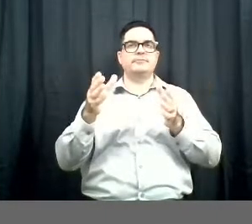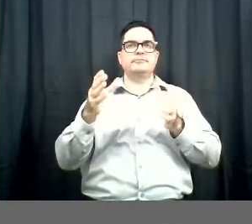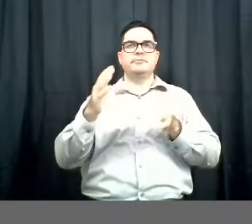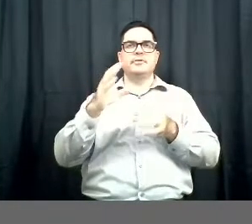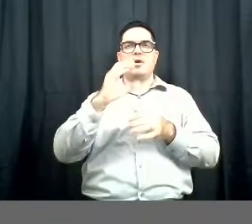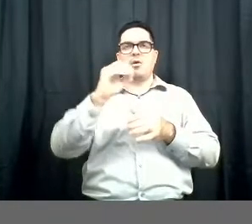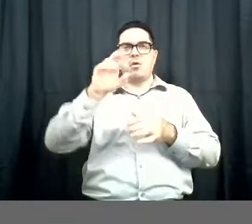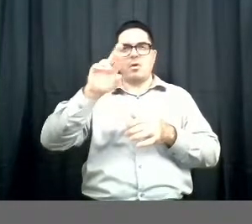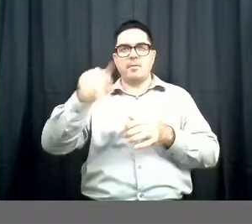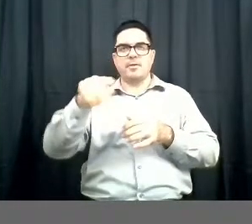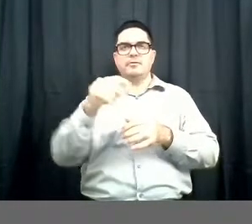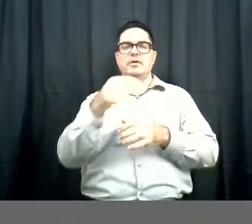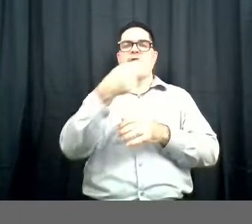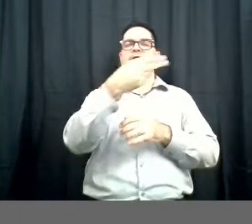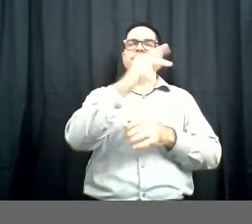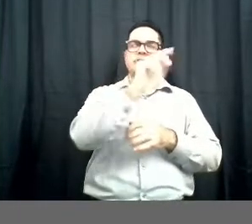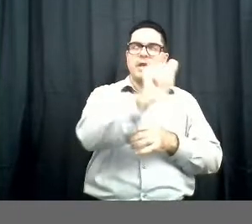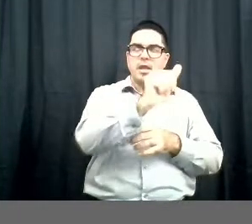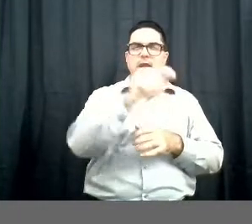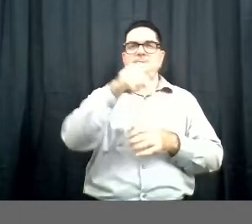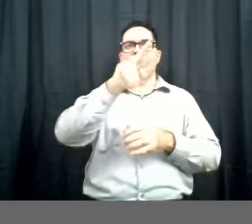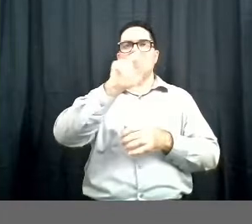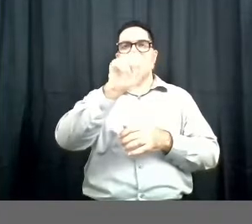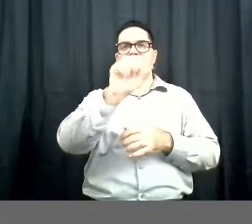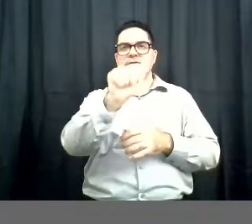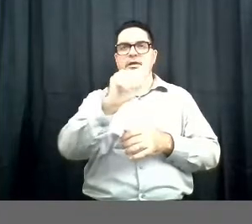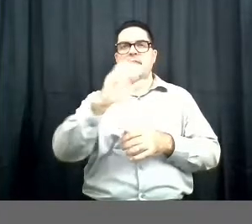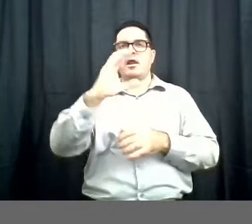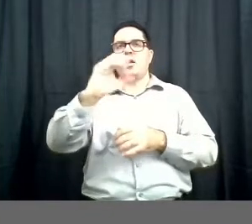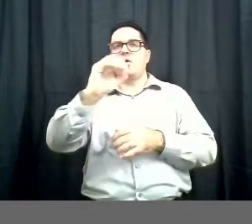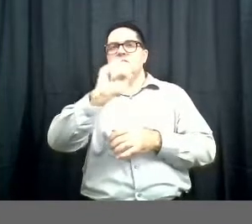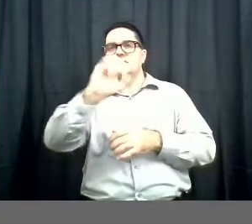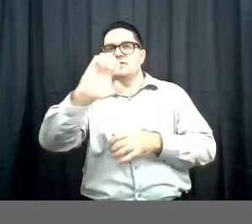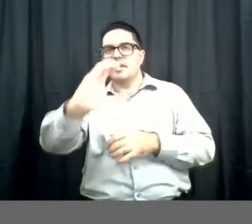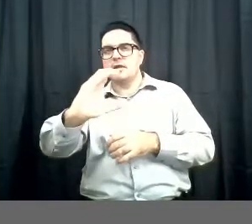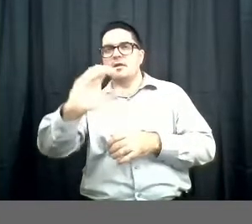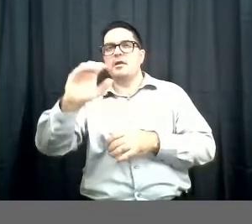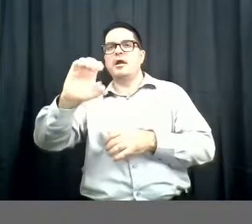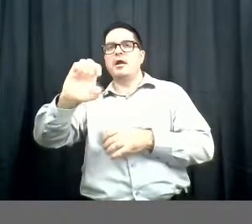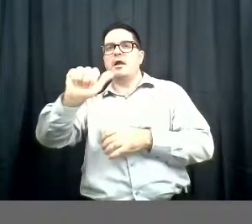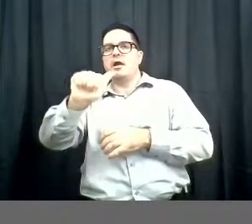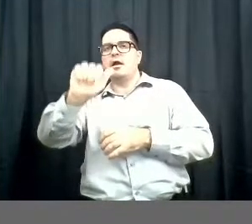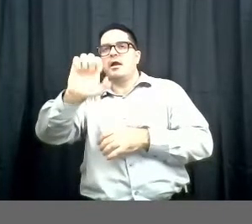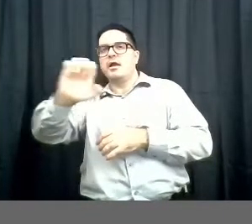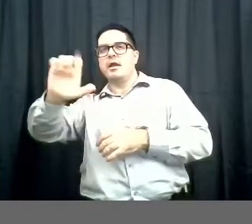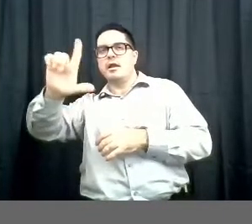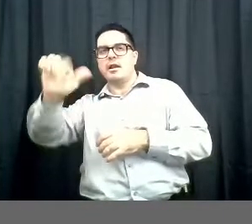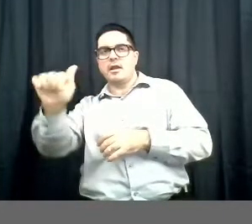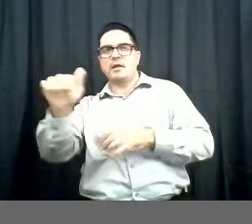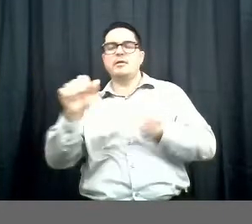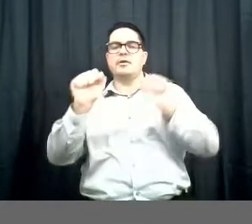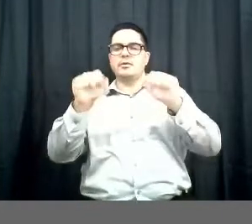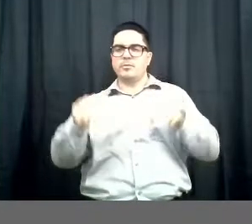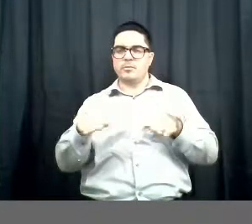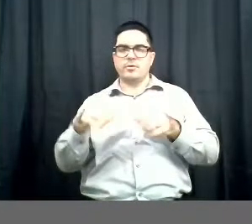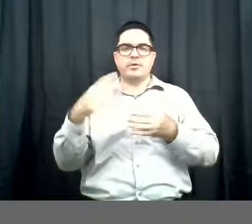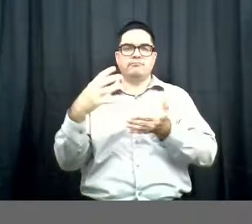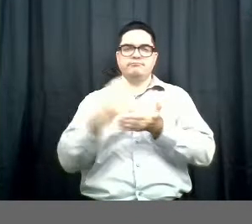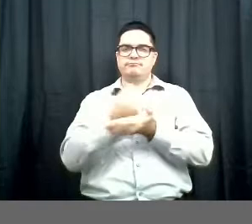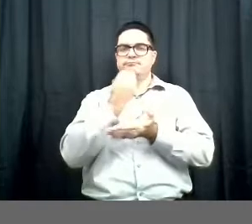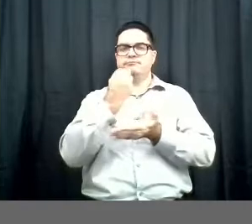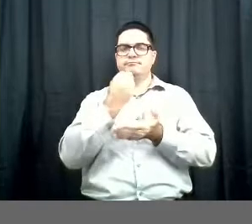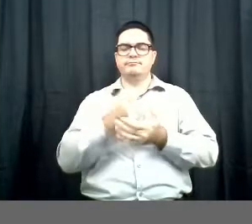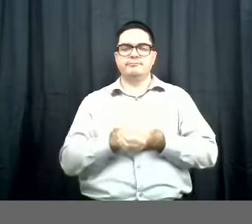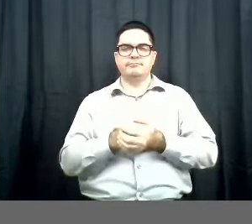HTA, PRASA, COSEC, AELA, Ponce Muele, would be eligible to retire under this act. And there are three